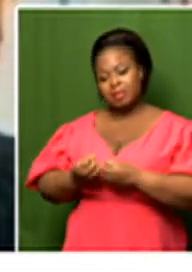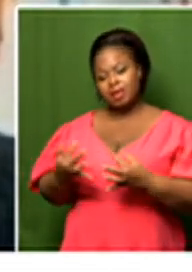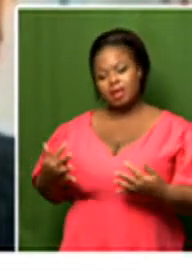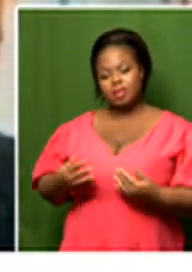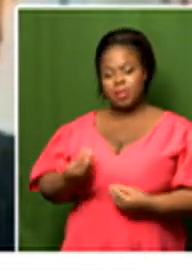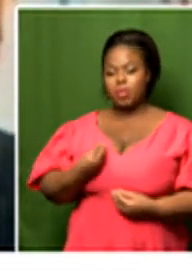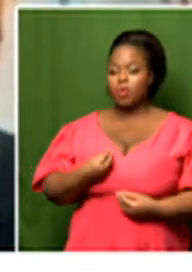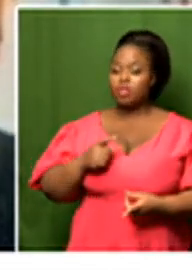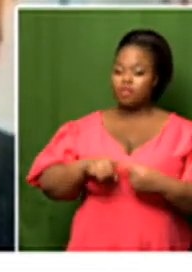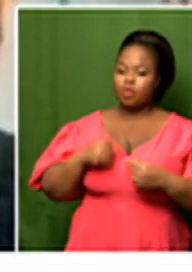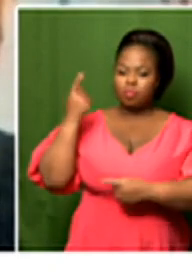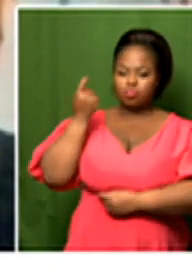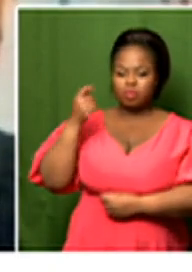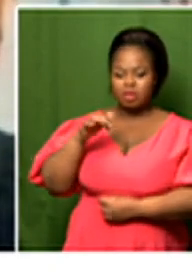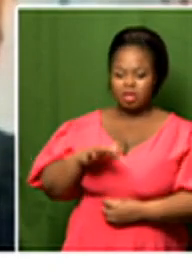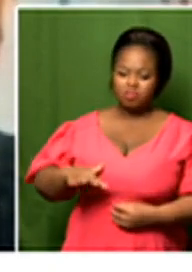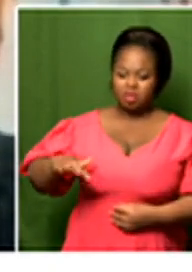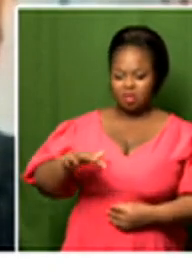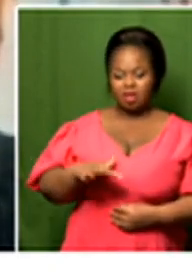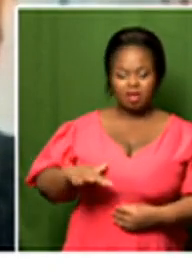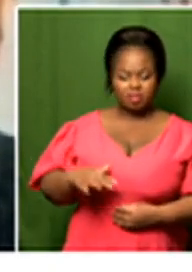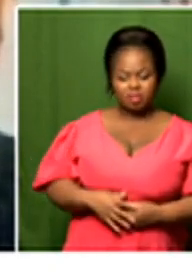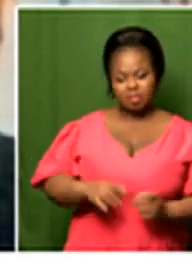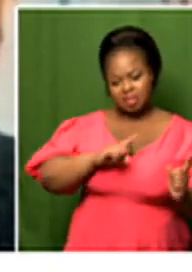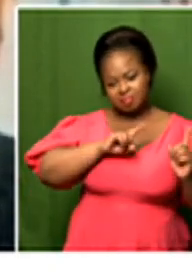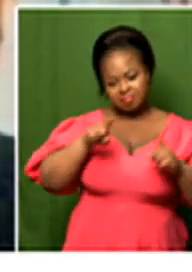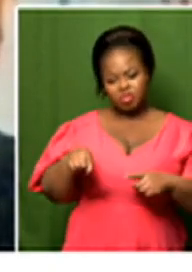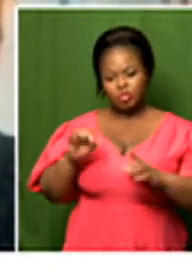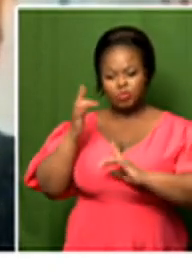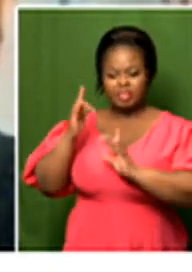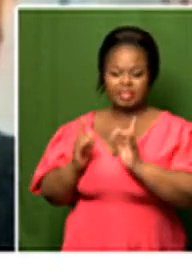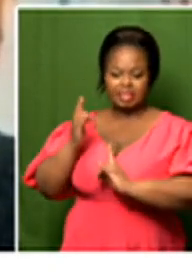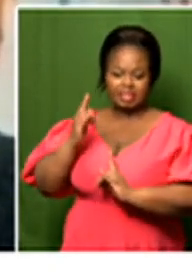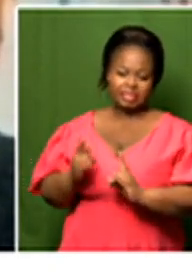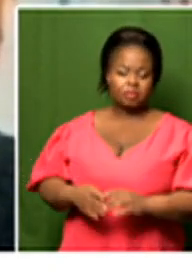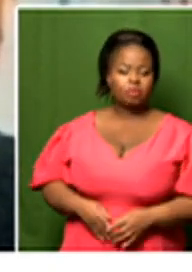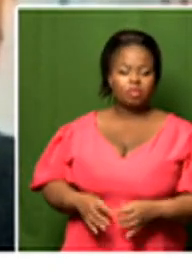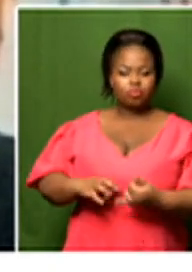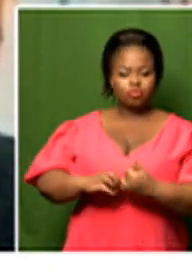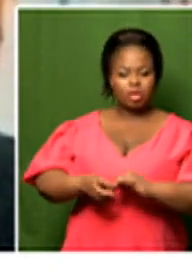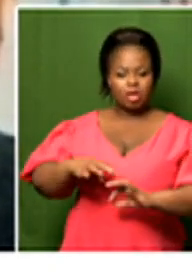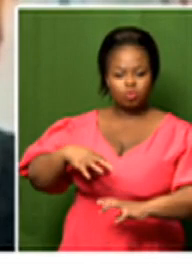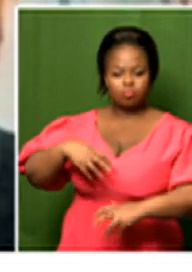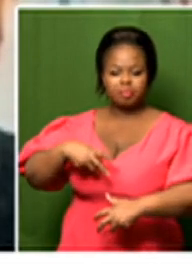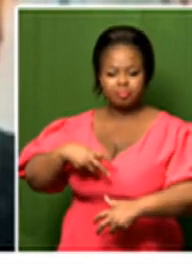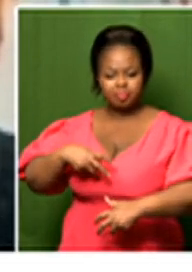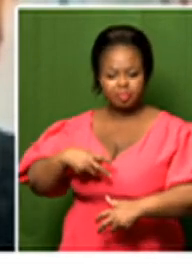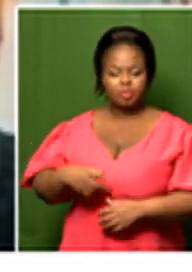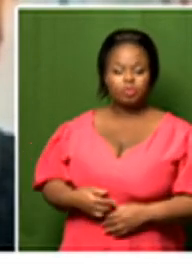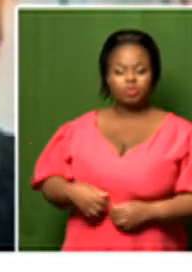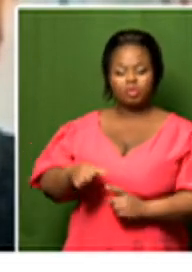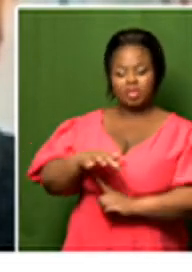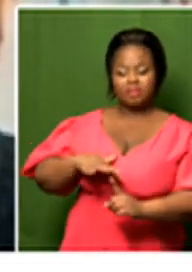rural areas, come to town, to the city, and it's kind of the trying to adapt to an